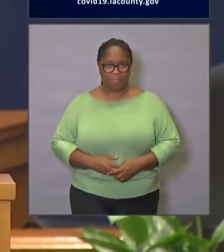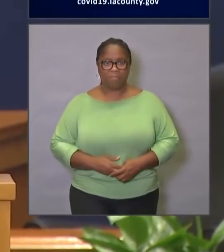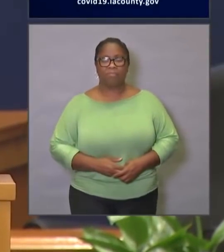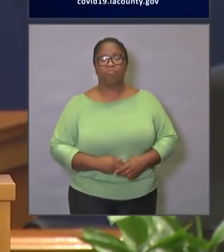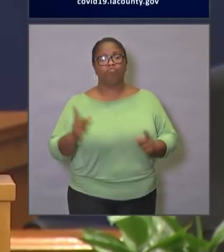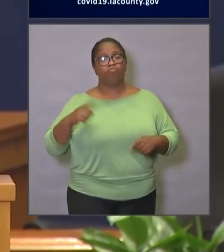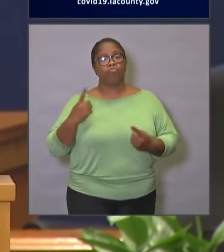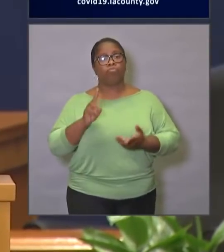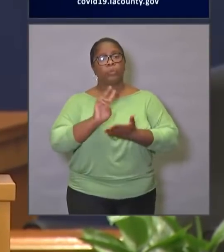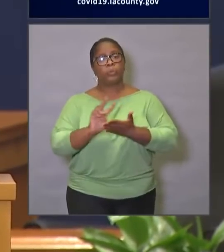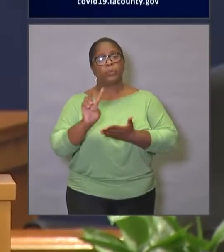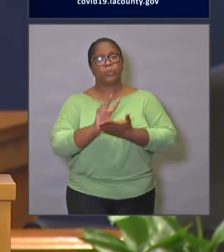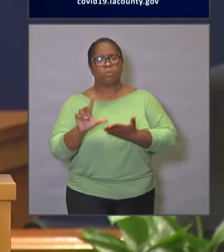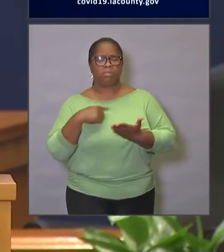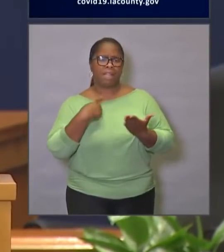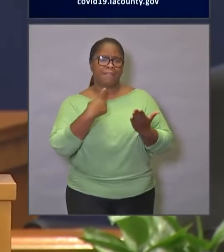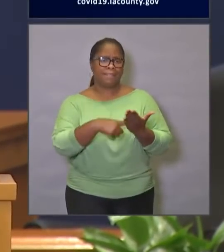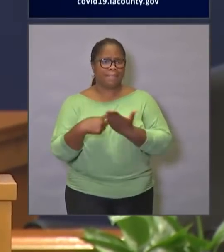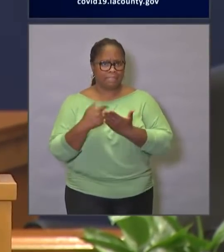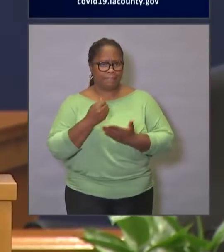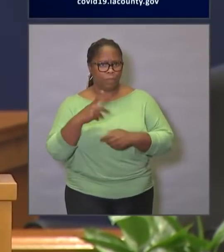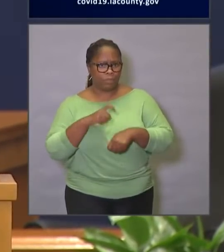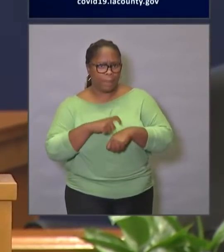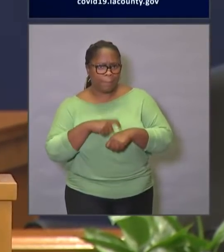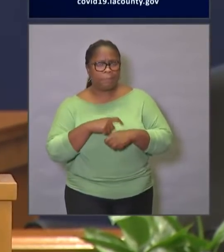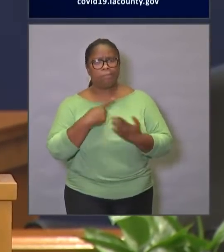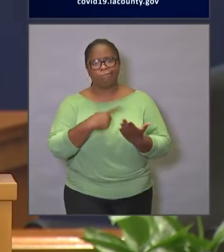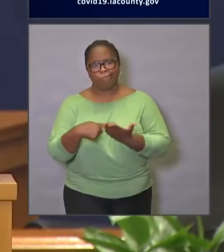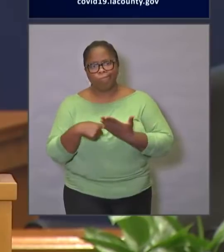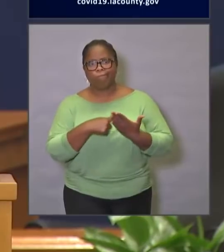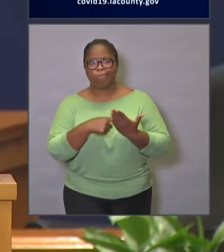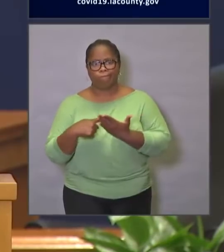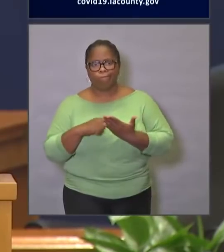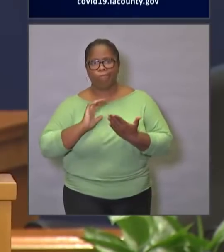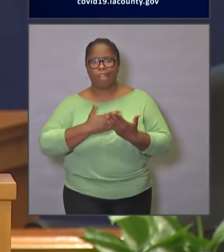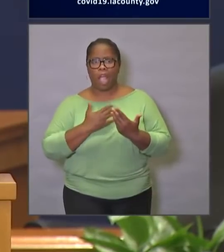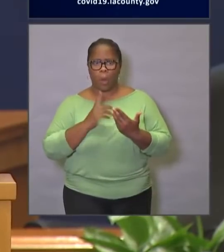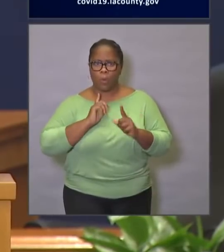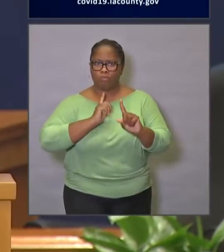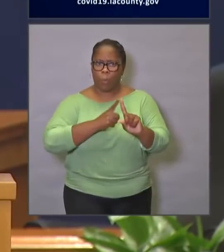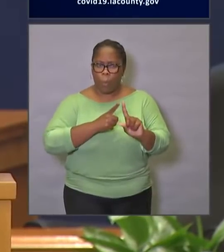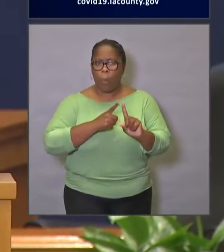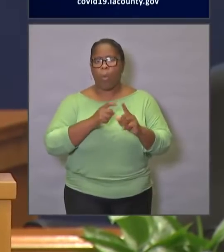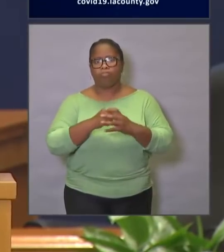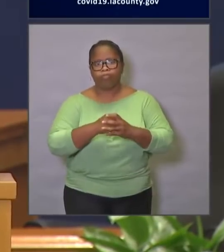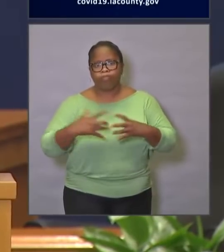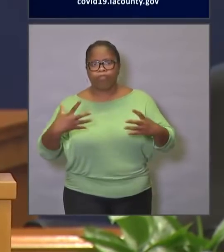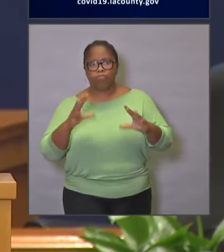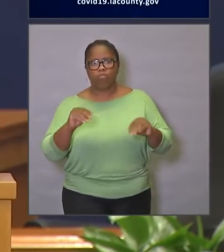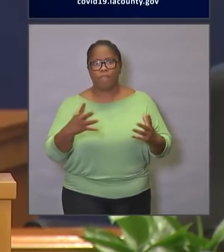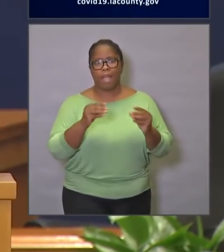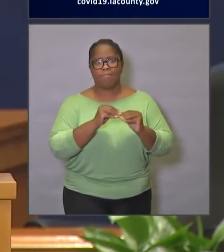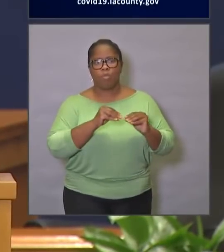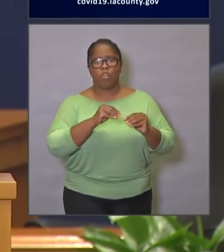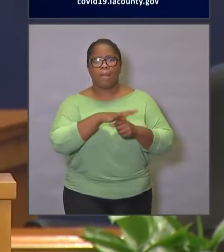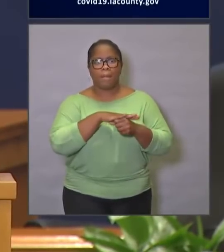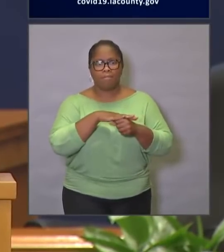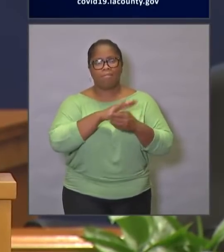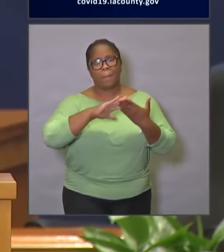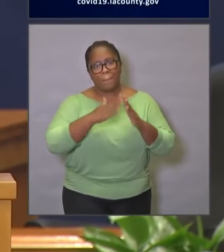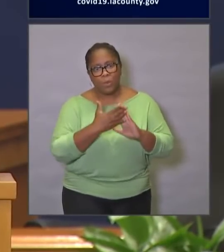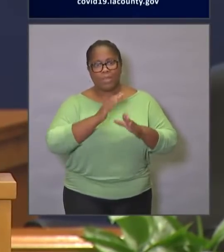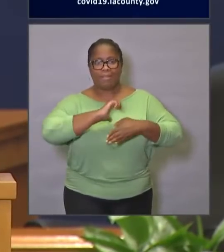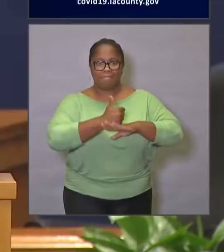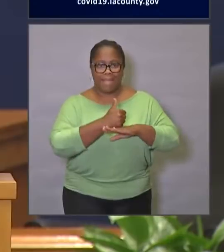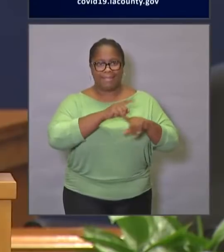few weeks, I've discussed a couple of times the county's efforts to expand community-based testing sites across the county,